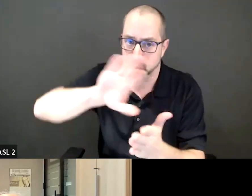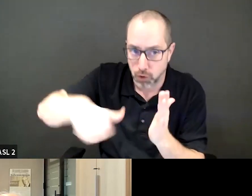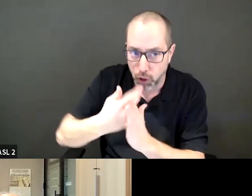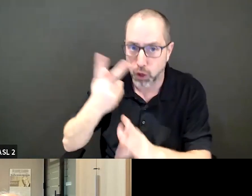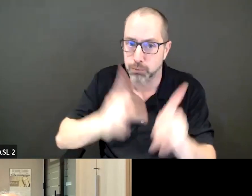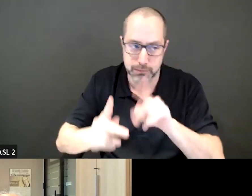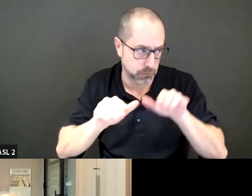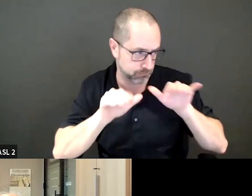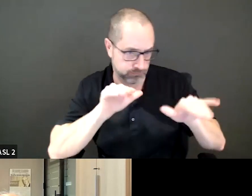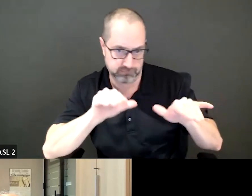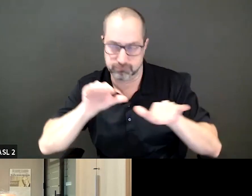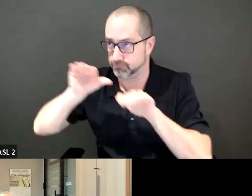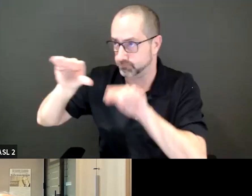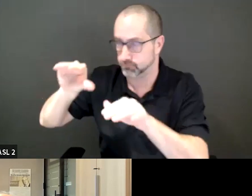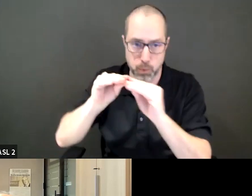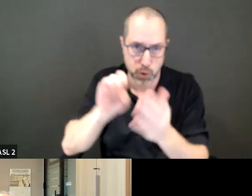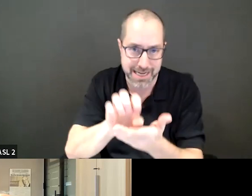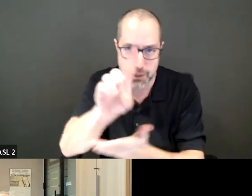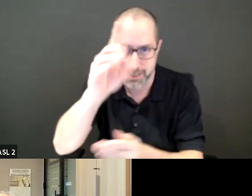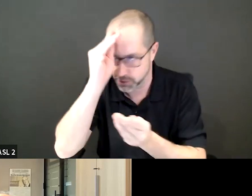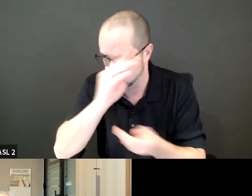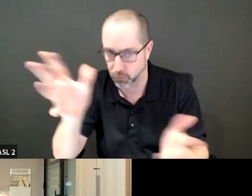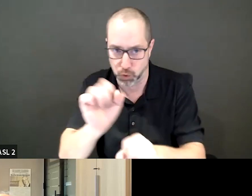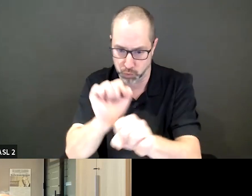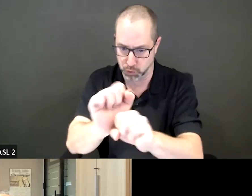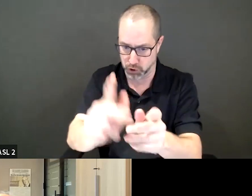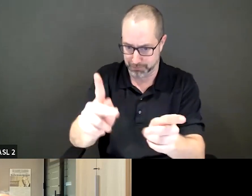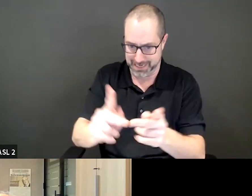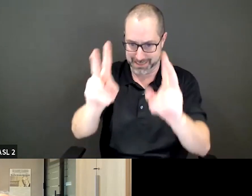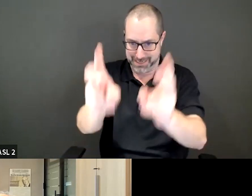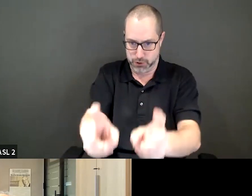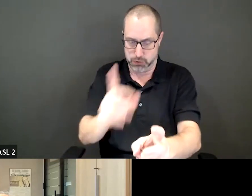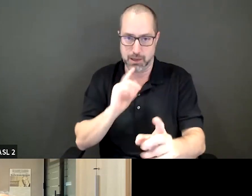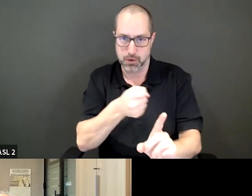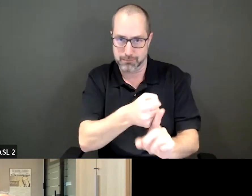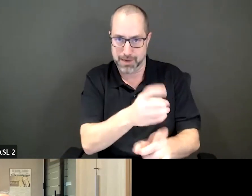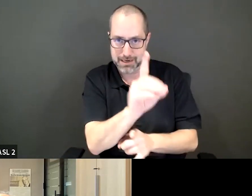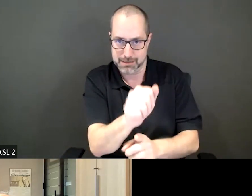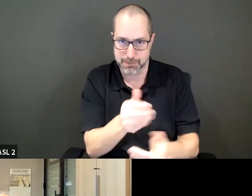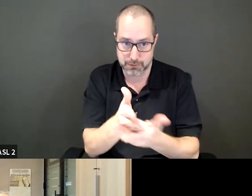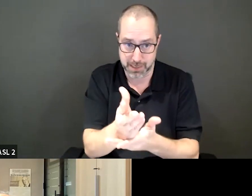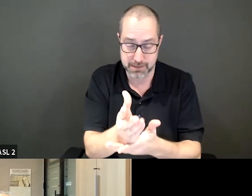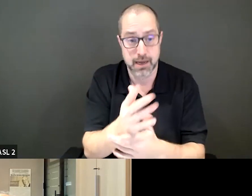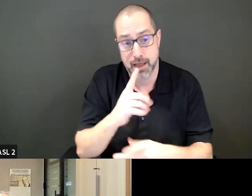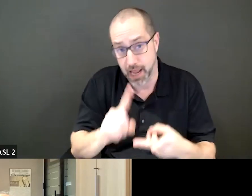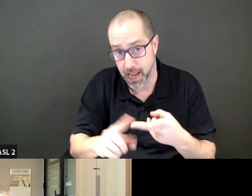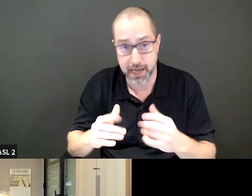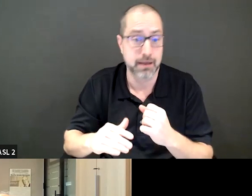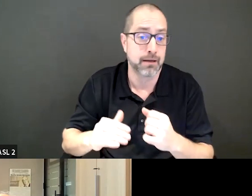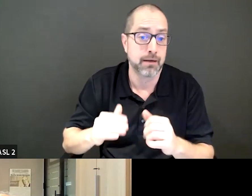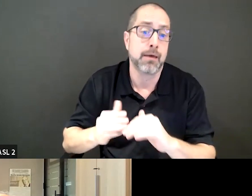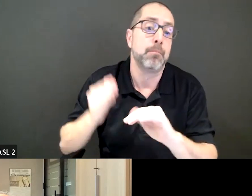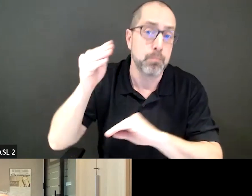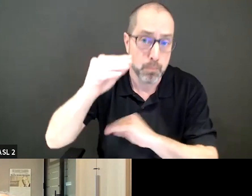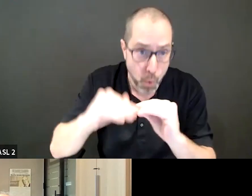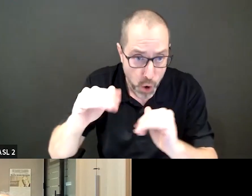educated in workplace issues and on issues that impact disability rights and even beyond the duty to accommodate. And